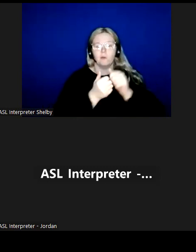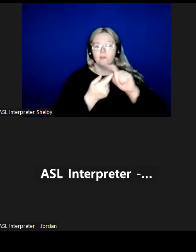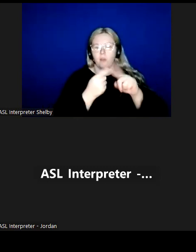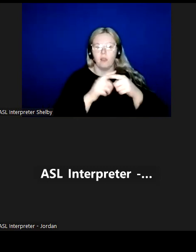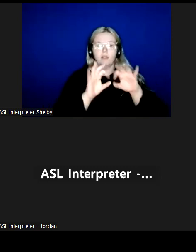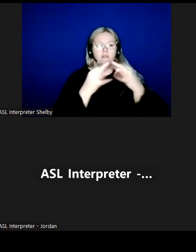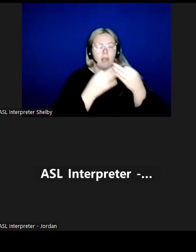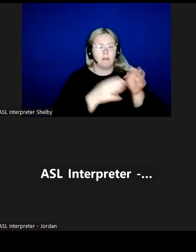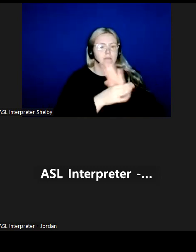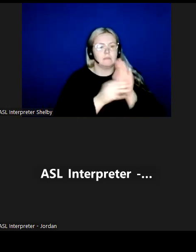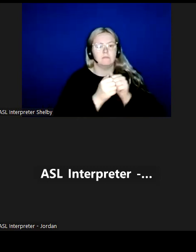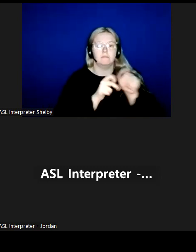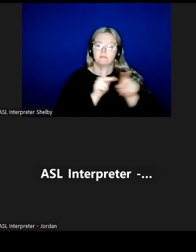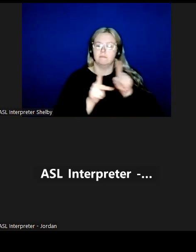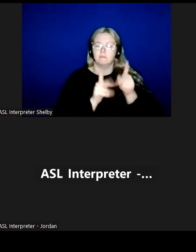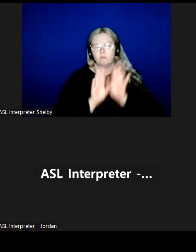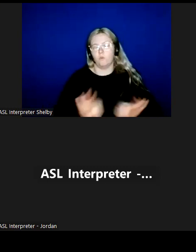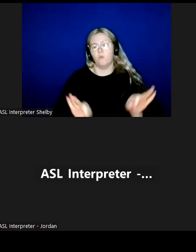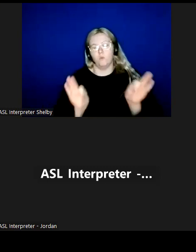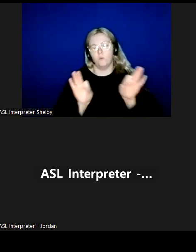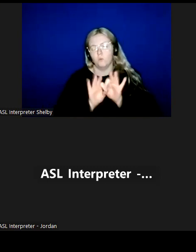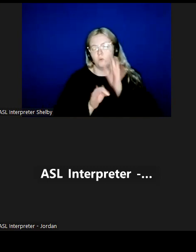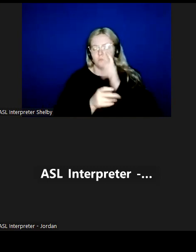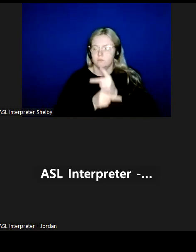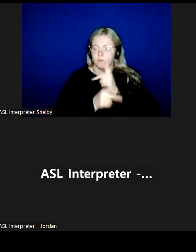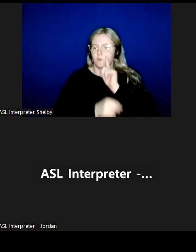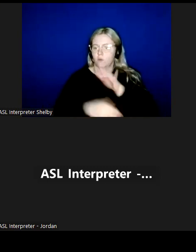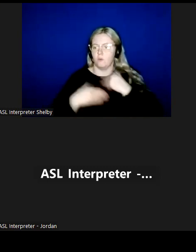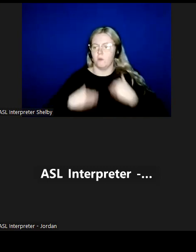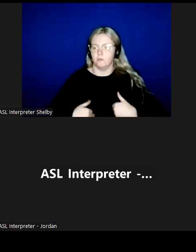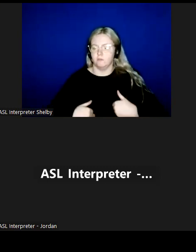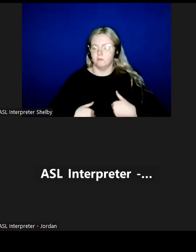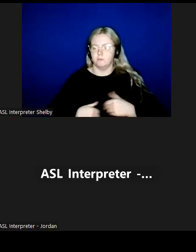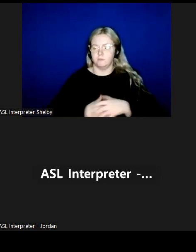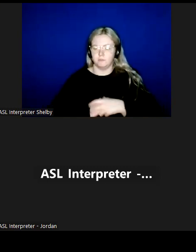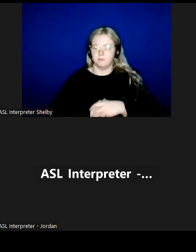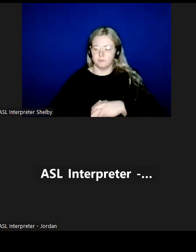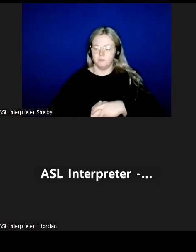really, really basic, important things. And if you do nothing else,